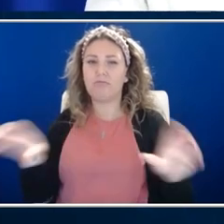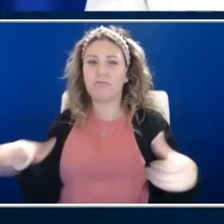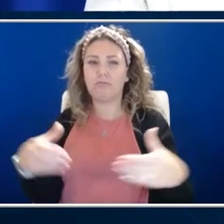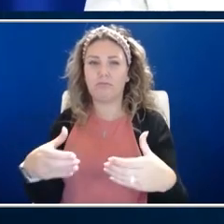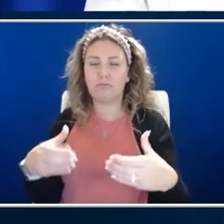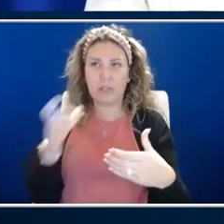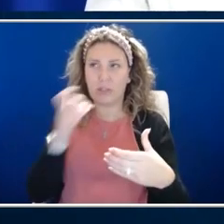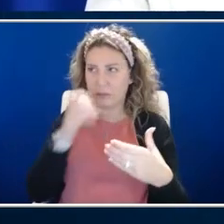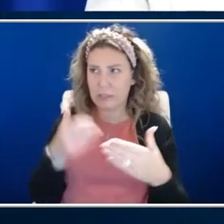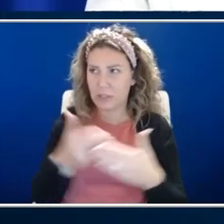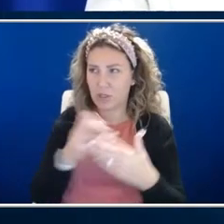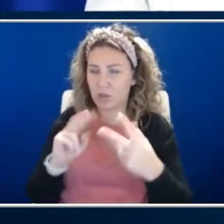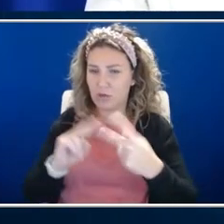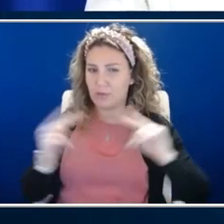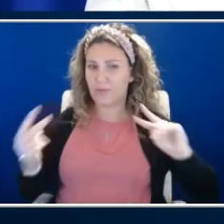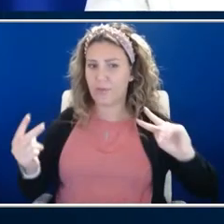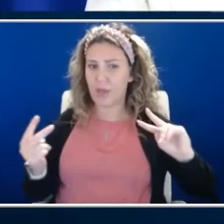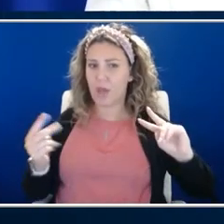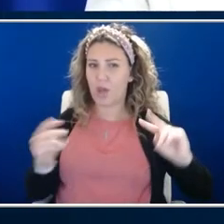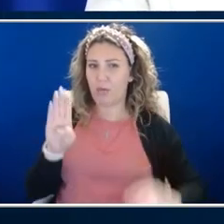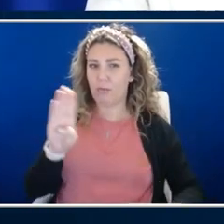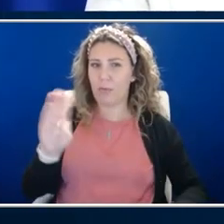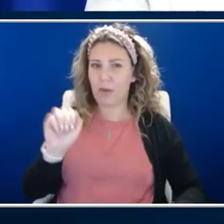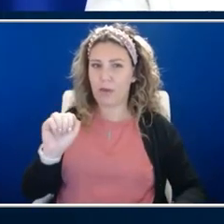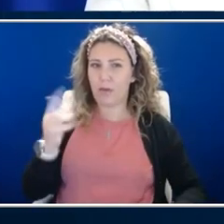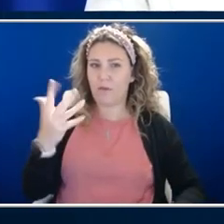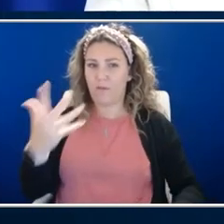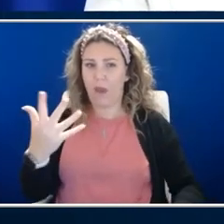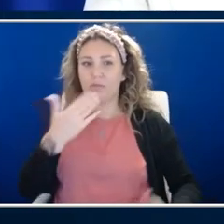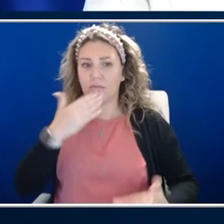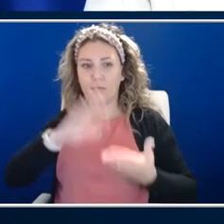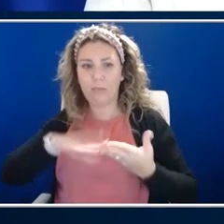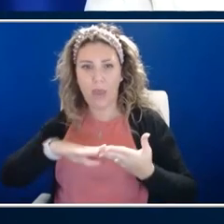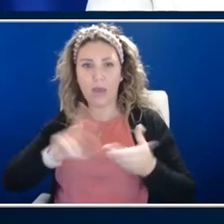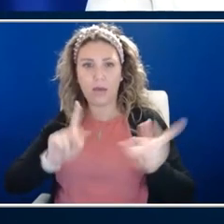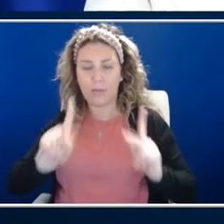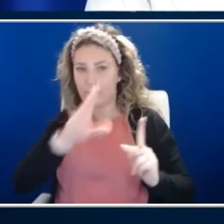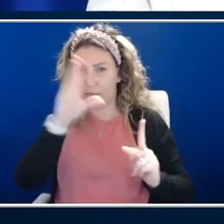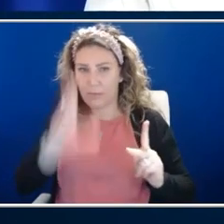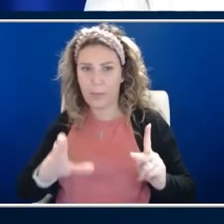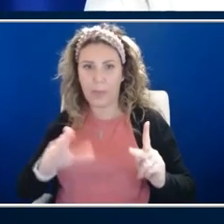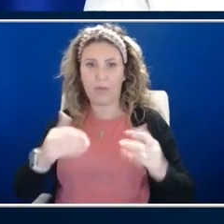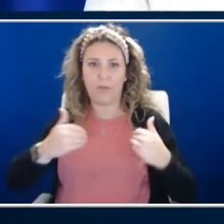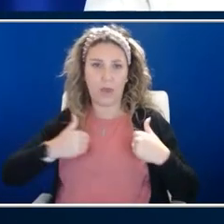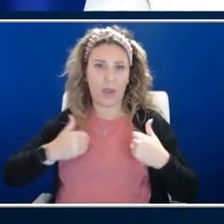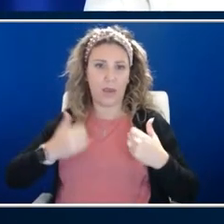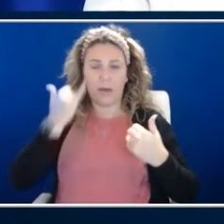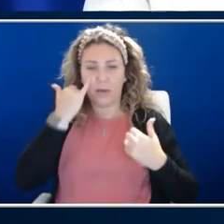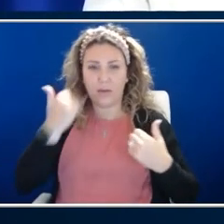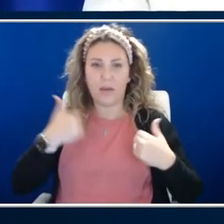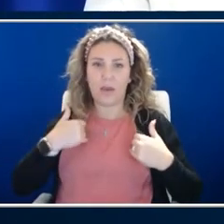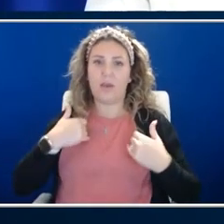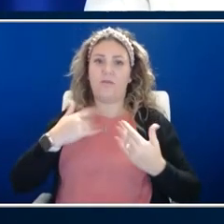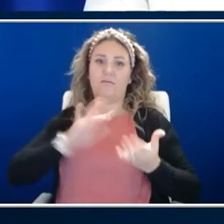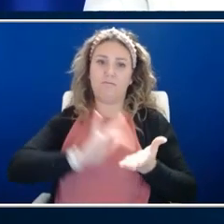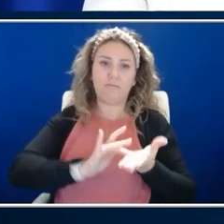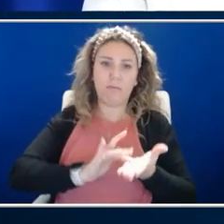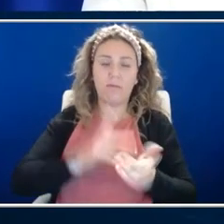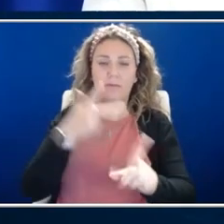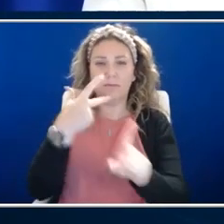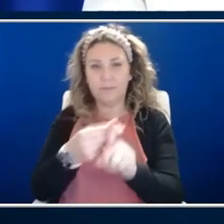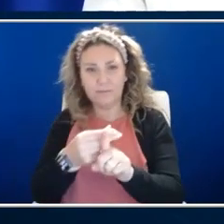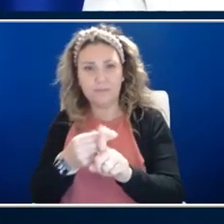variant. Maybe, I think BA5 is still bad in people who've never had it, but if you've got all the drugs, you got your vaccine instead, not as bad.